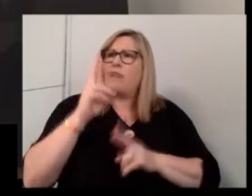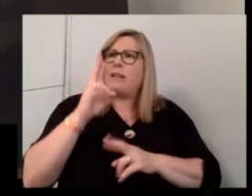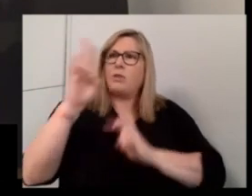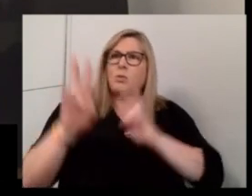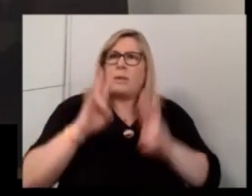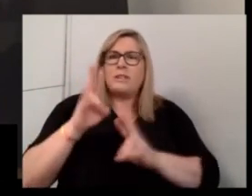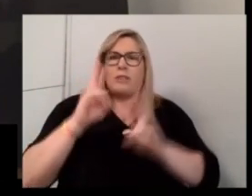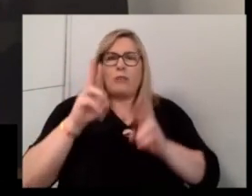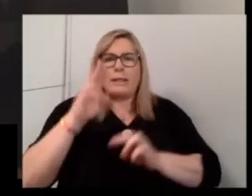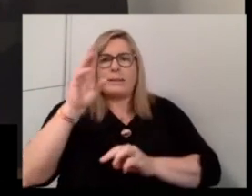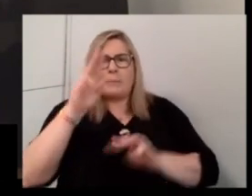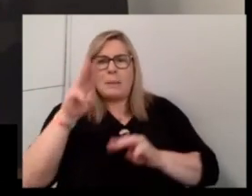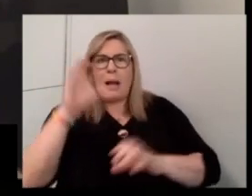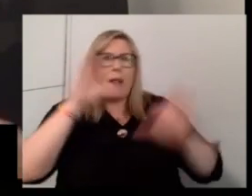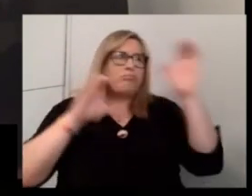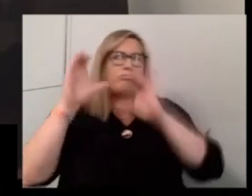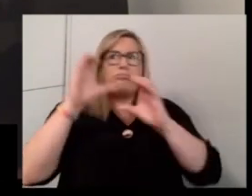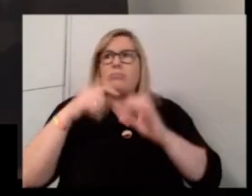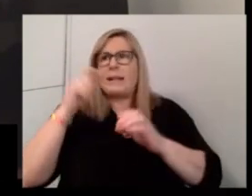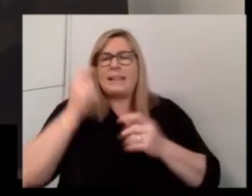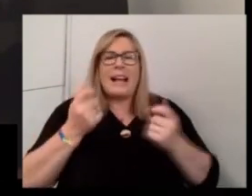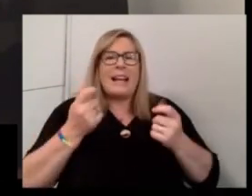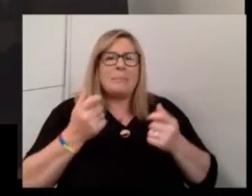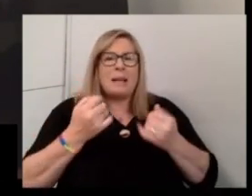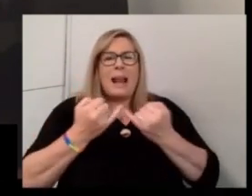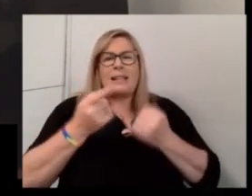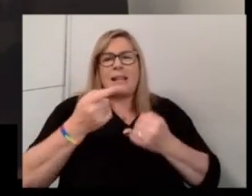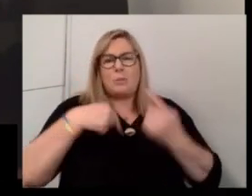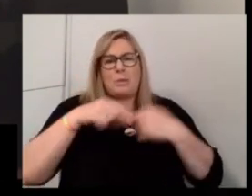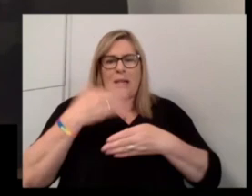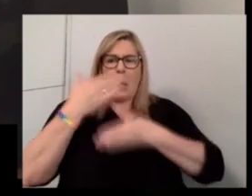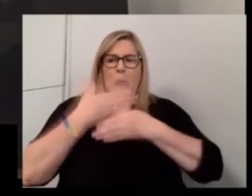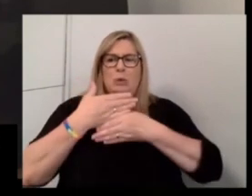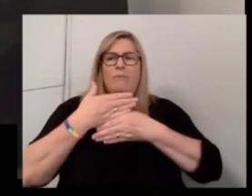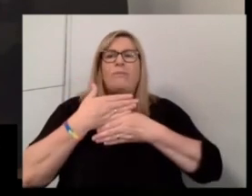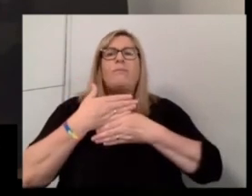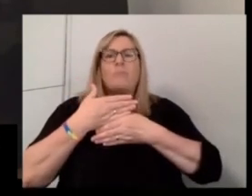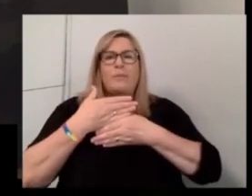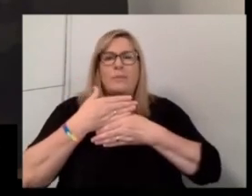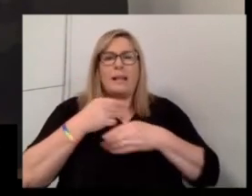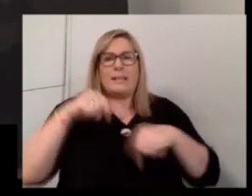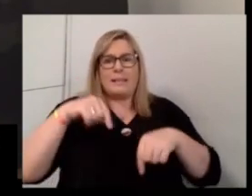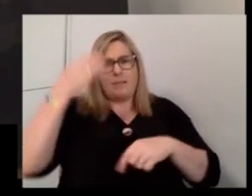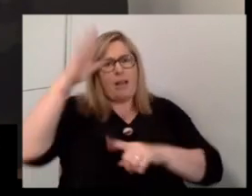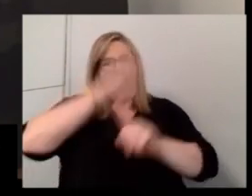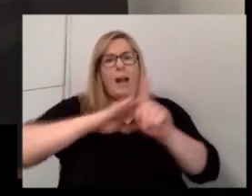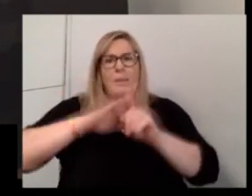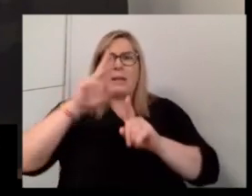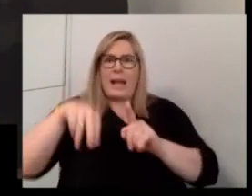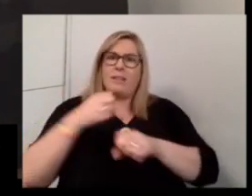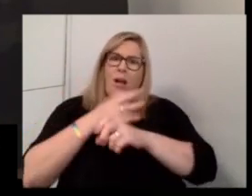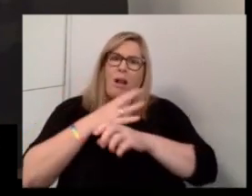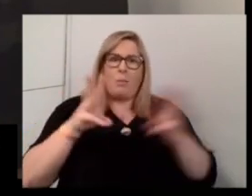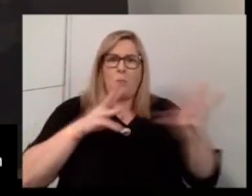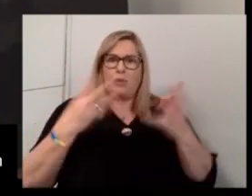I do think that there's been a bit of that as well, is that we've been closed off to it. There has to be this concept of we are an island and we can all work on this together. And